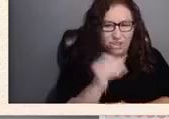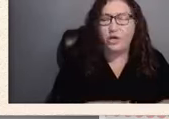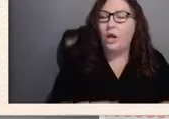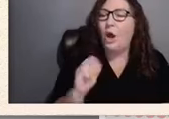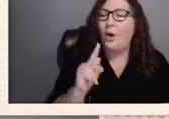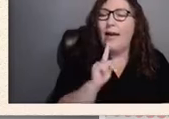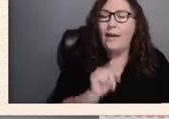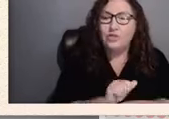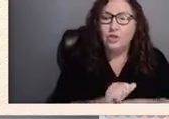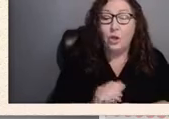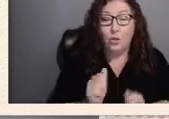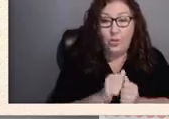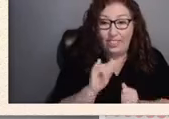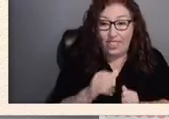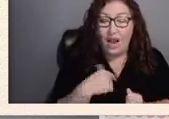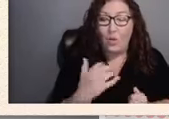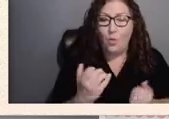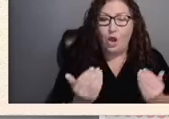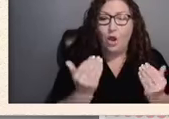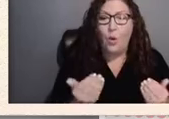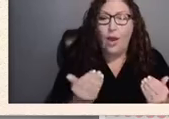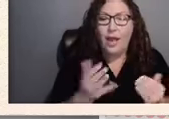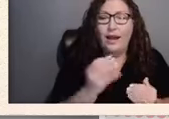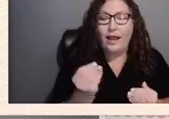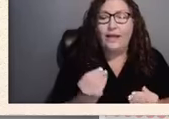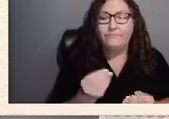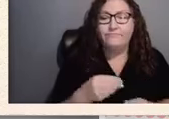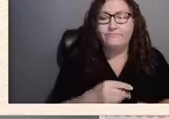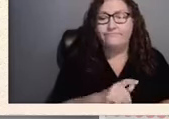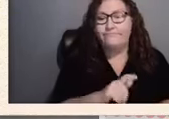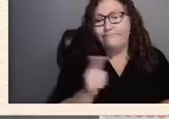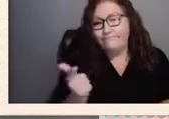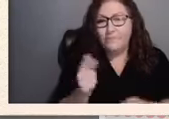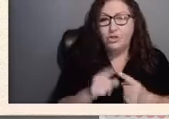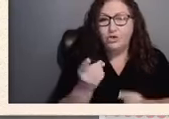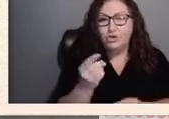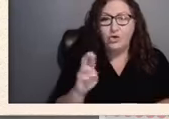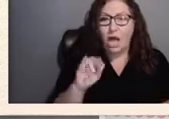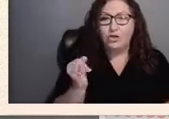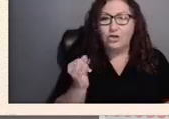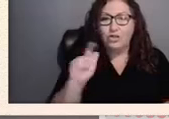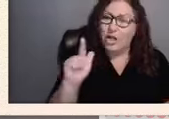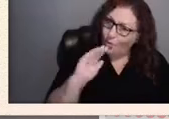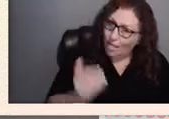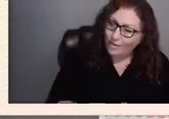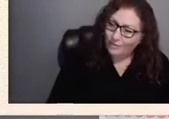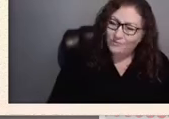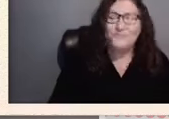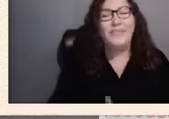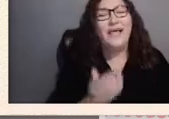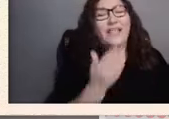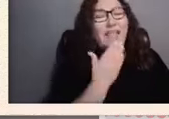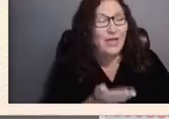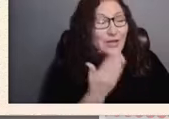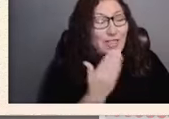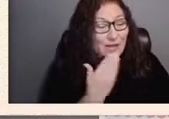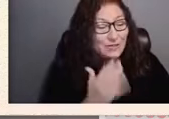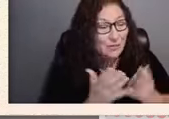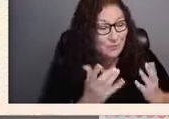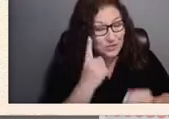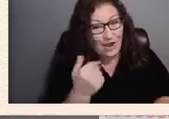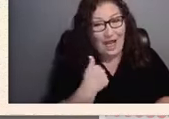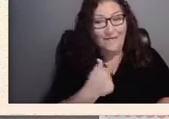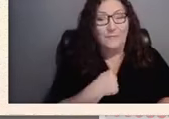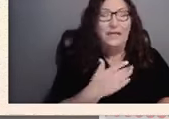right, so with that, I'd like to go ahead and hand it over to Dr. Jill. Welcome. Thank you. Thank you so much for having me. It's my